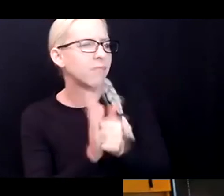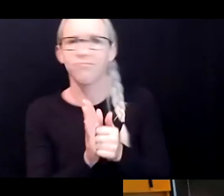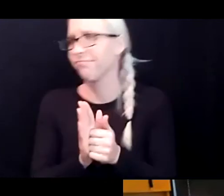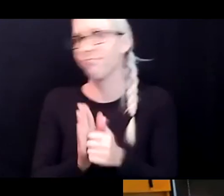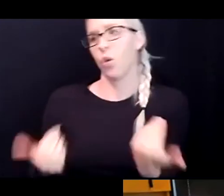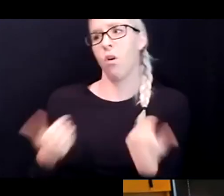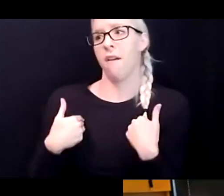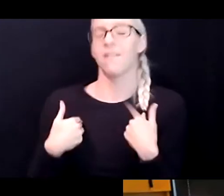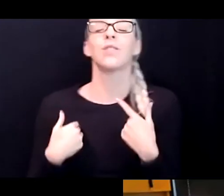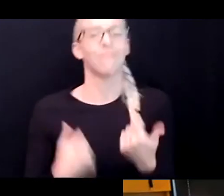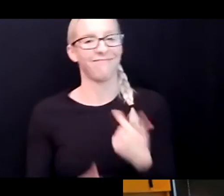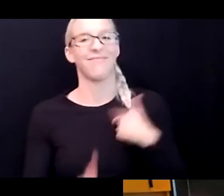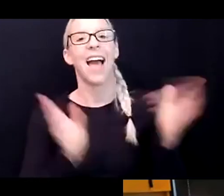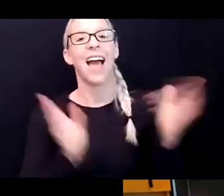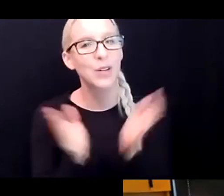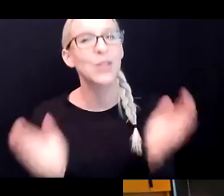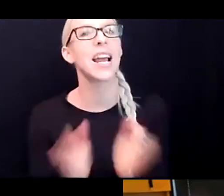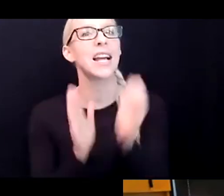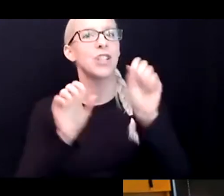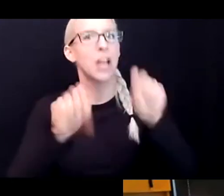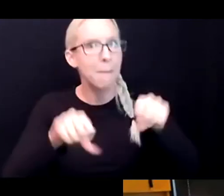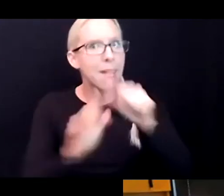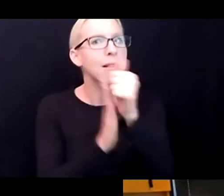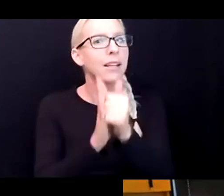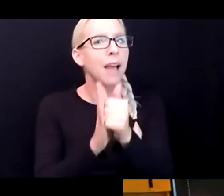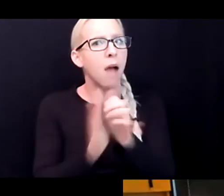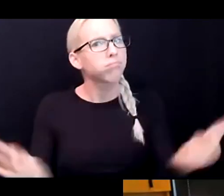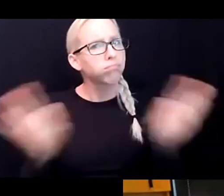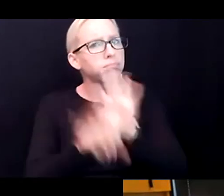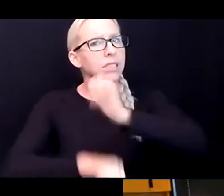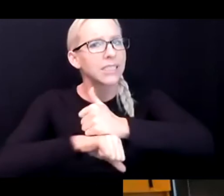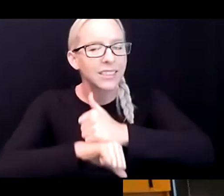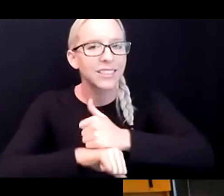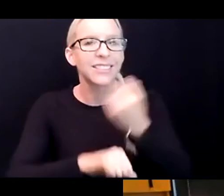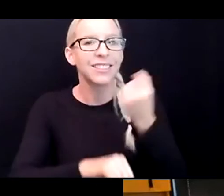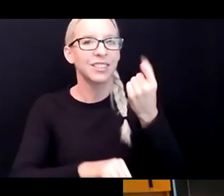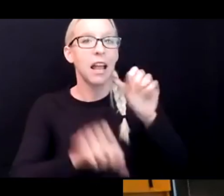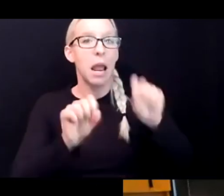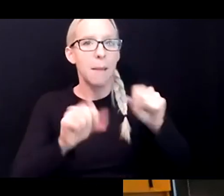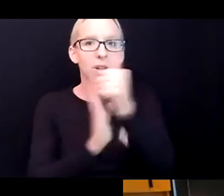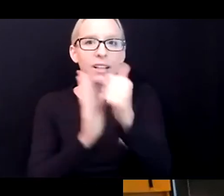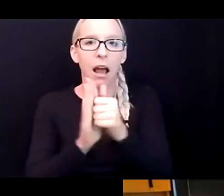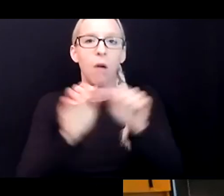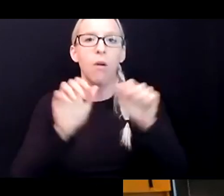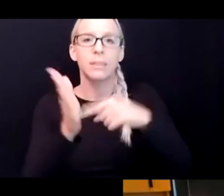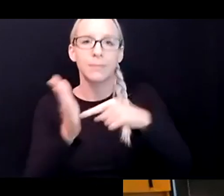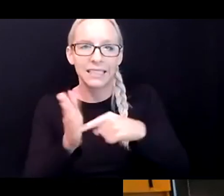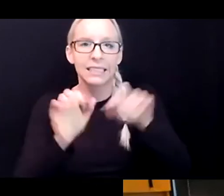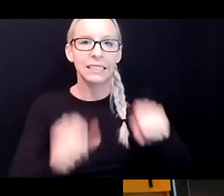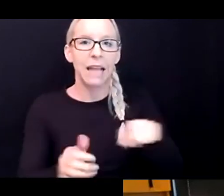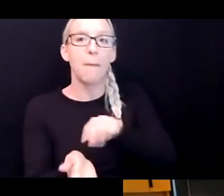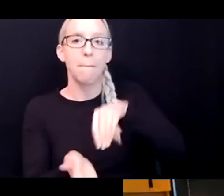them to get an ABLE account set up because, as I explained to them, there are expenses that ABLE accounts can pay that special needs trust